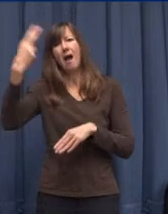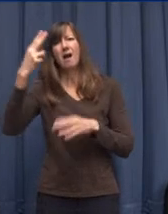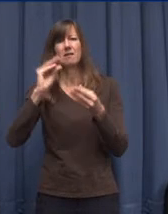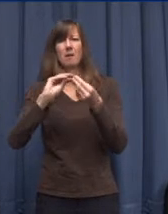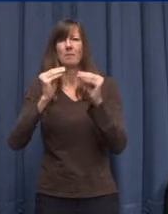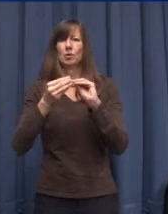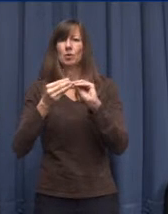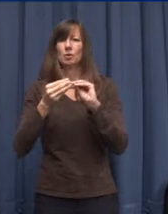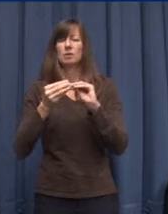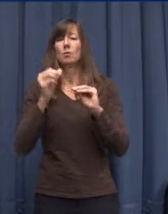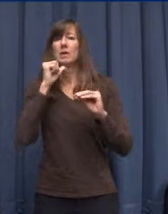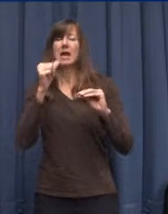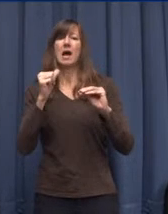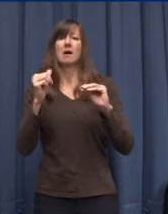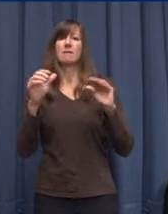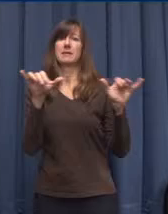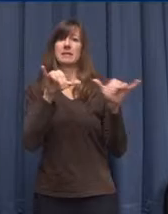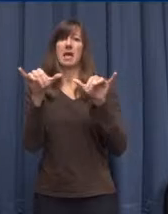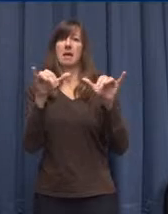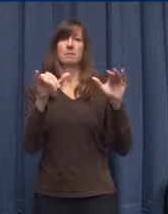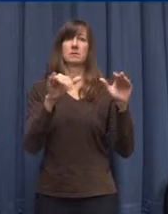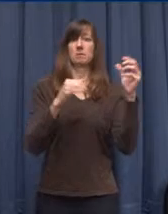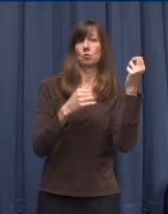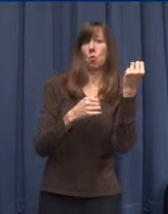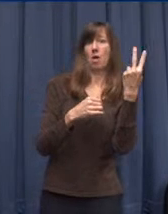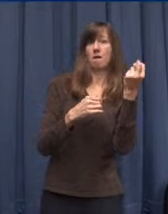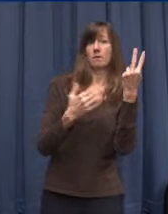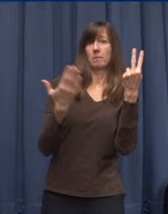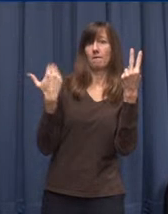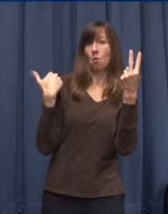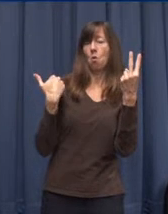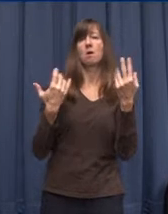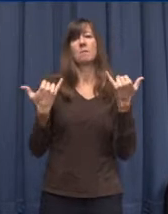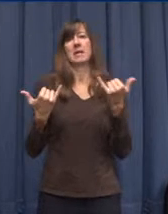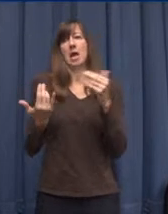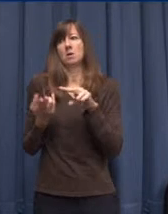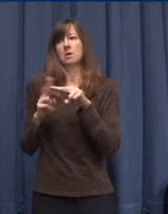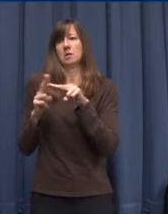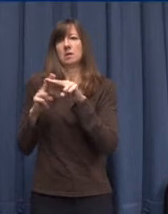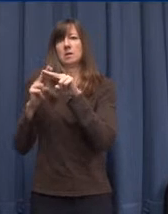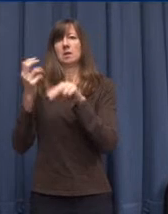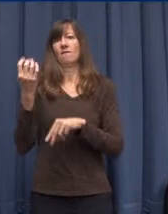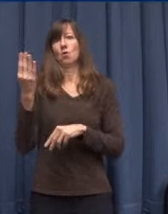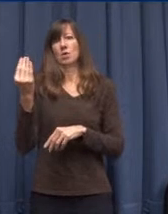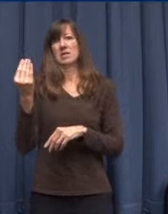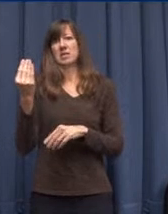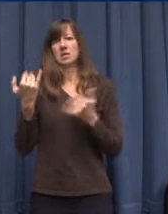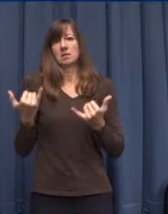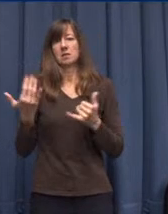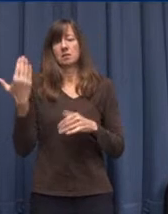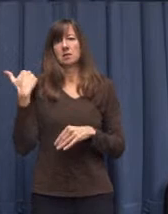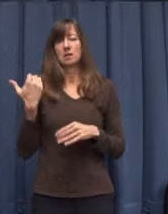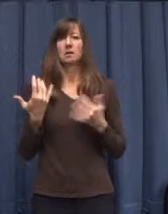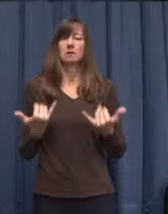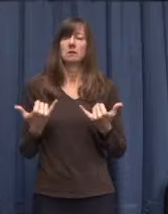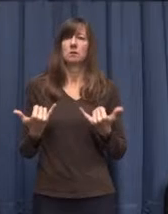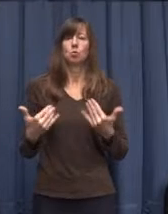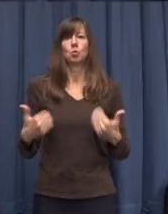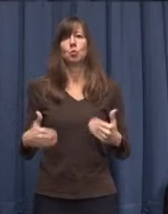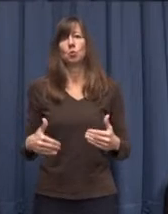at 12 at our last update and now up to 14. And concerningly, 3 of those are in ICU